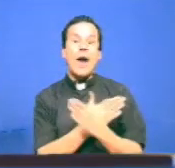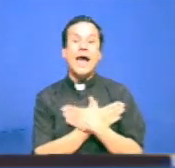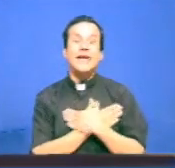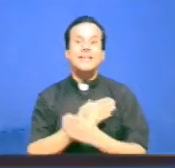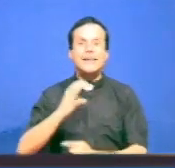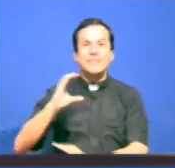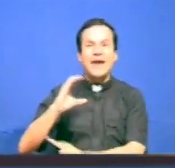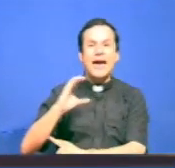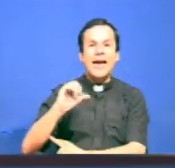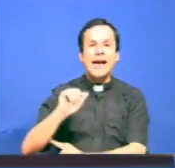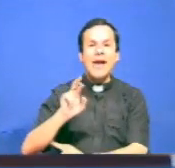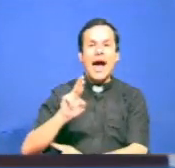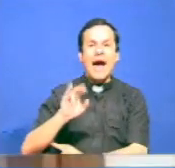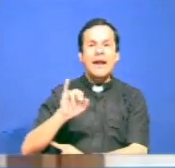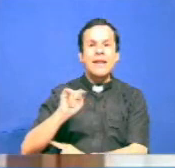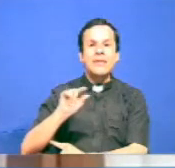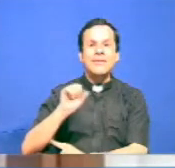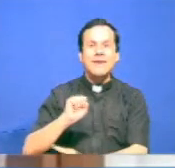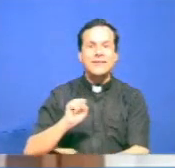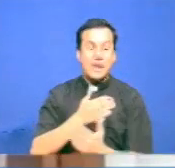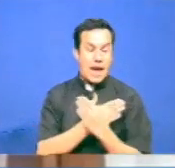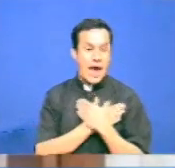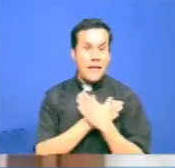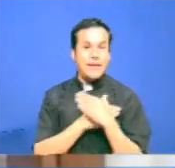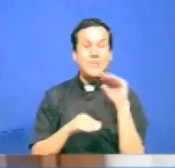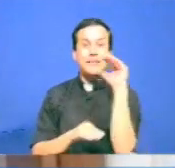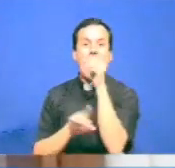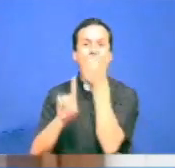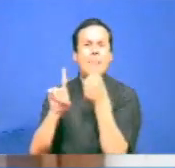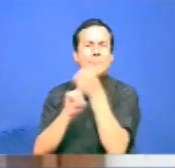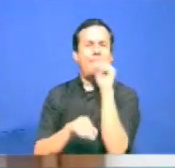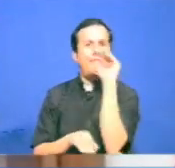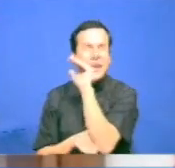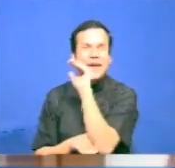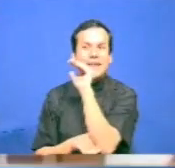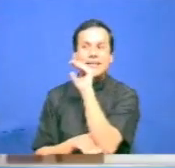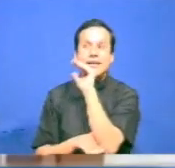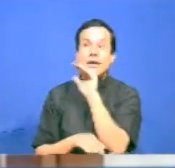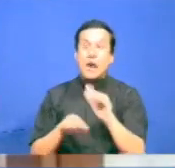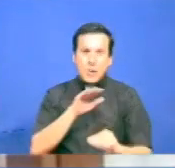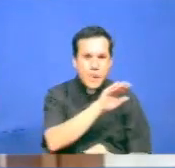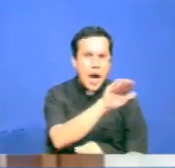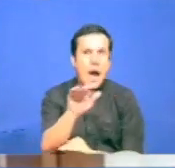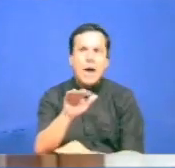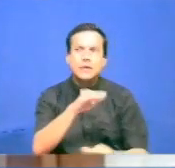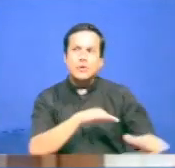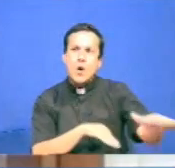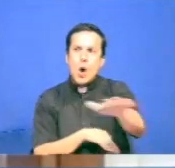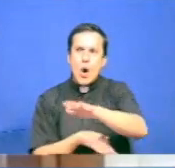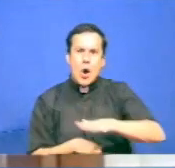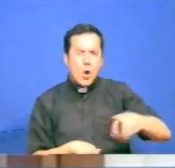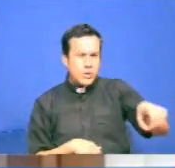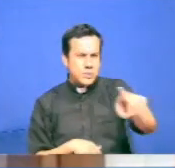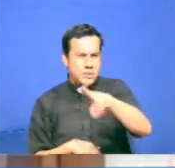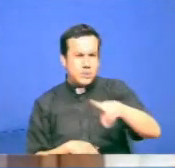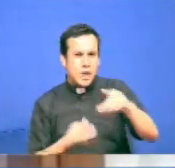Caritas appeal at a national level and asking you at the diocesan level to go ahead